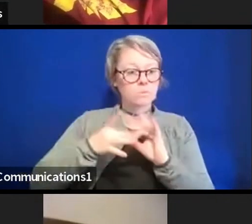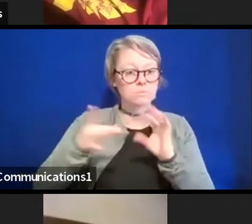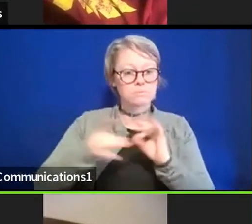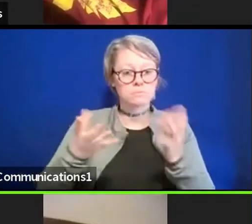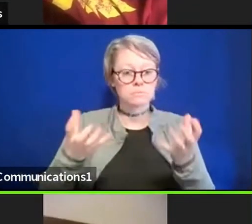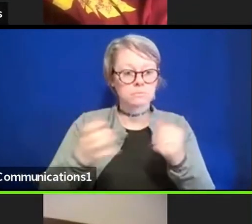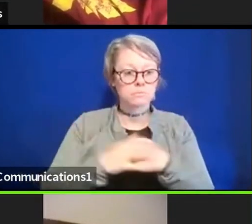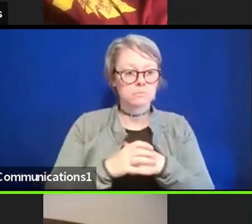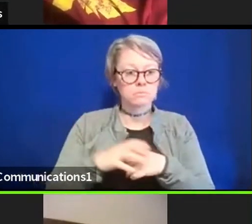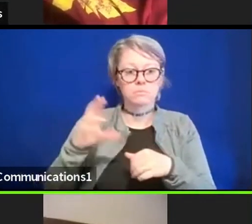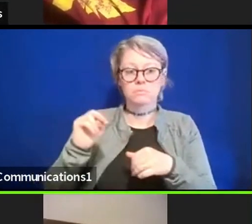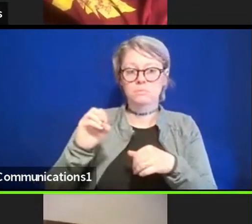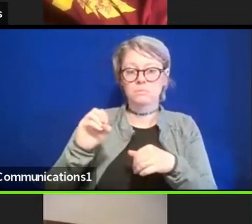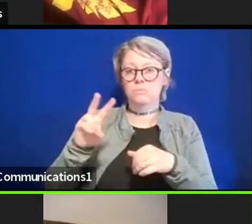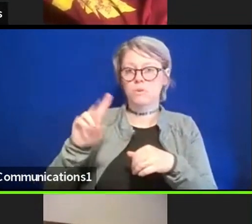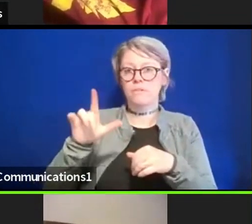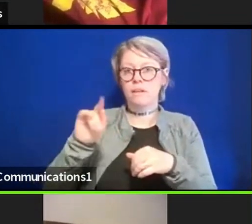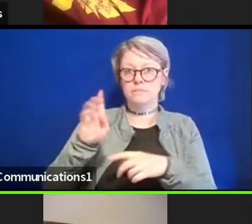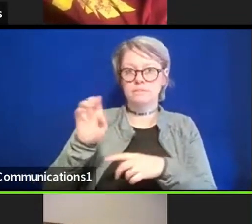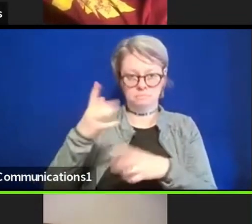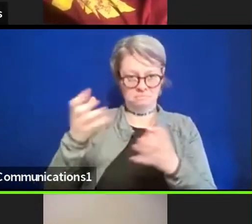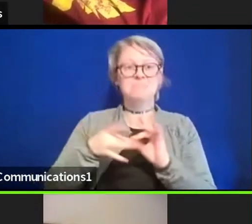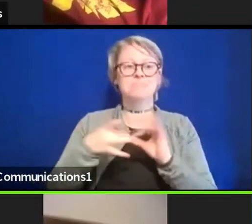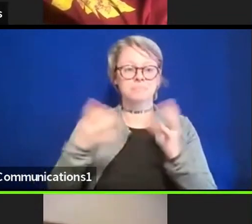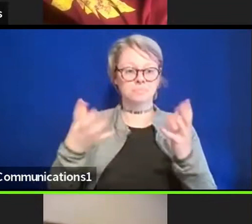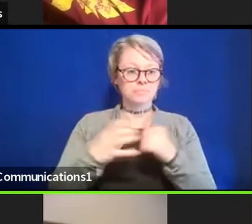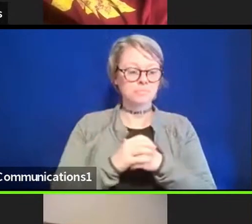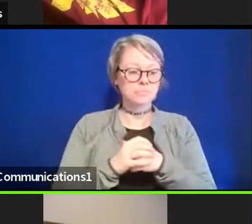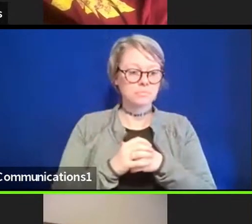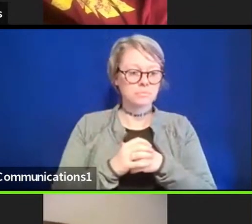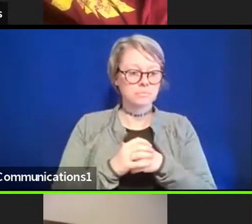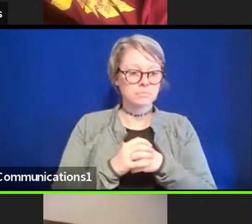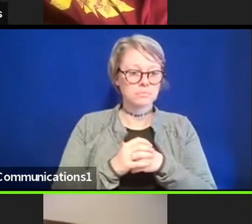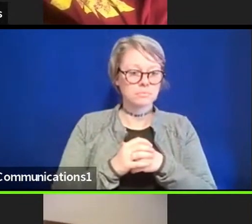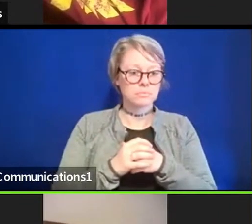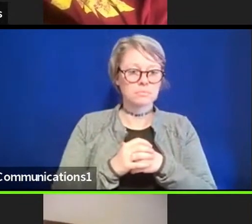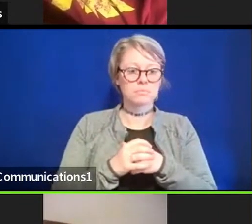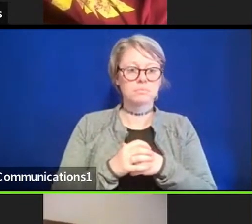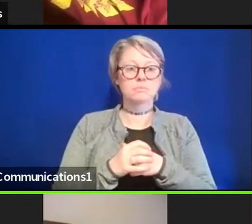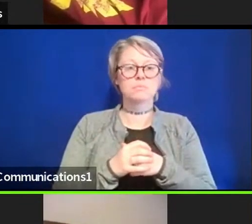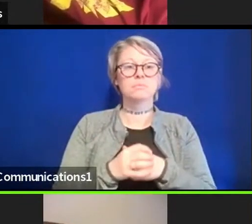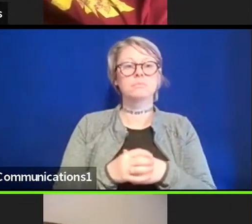I would like to say something. Please. I like to see the government